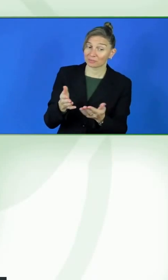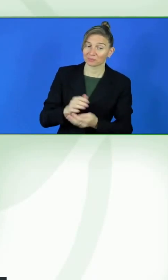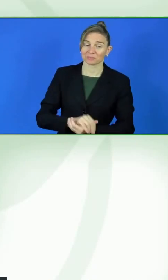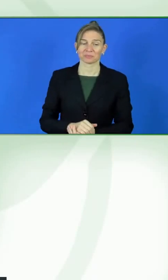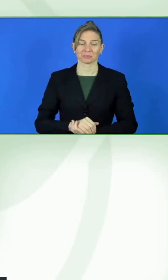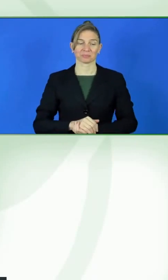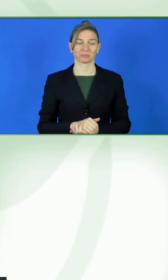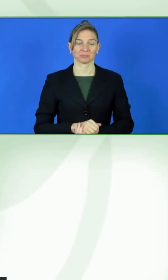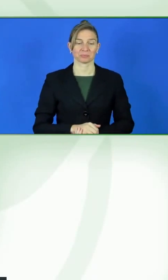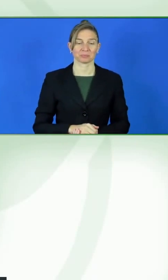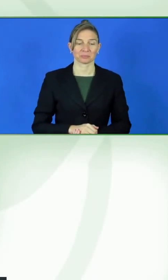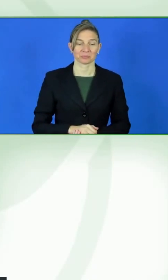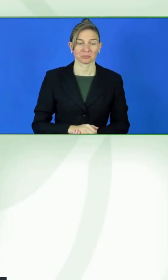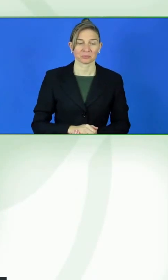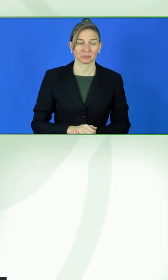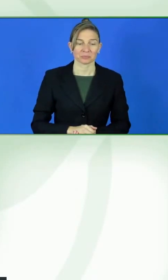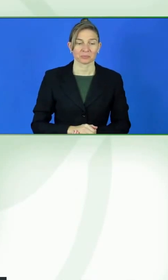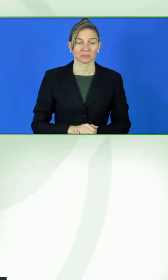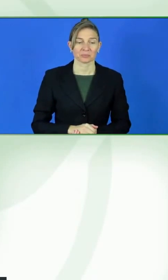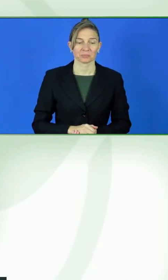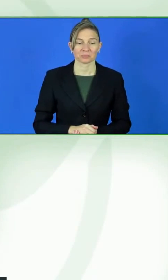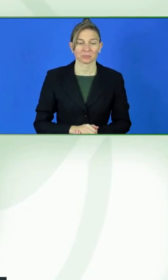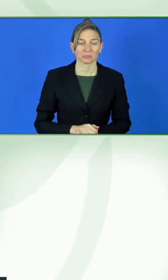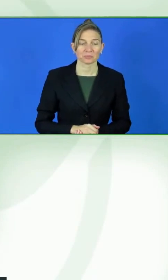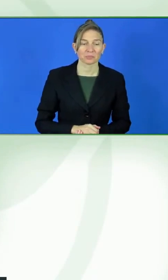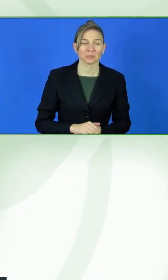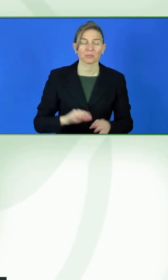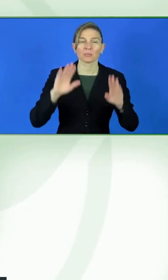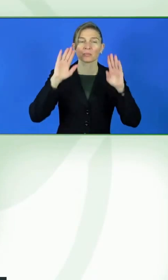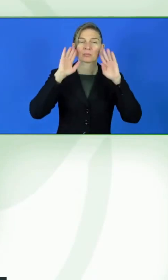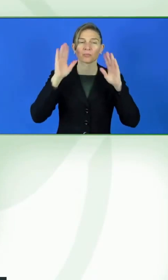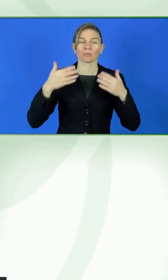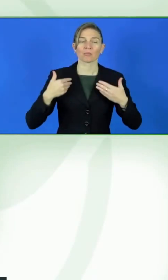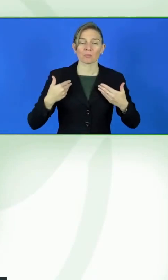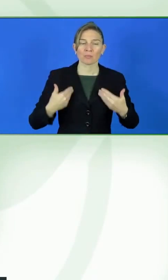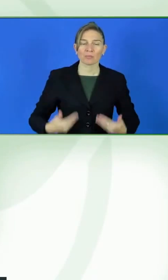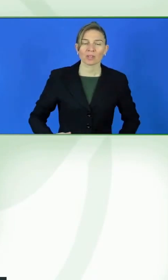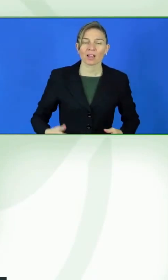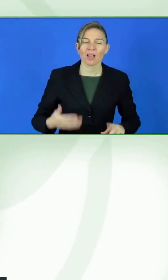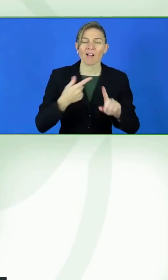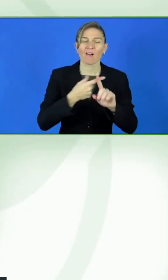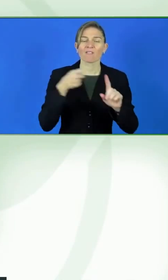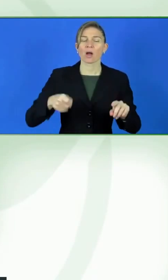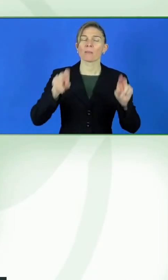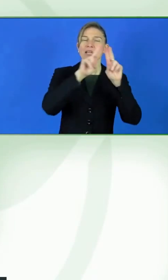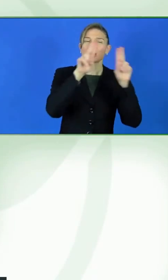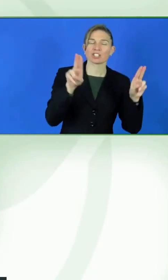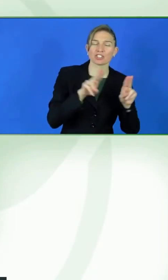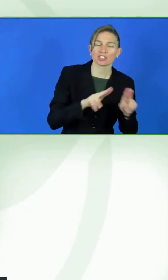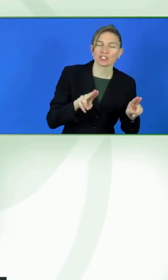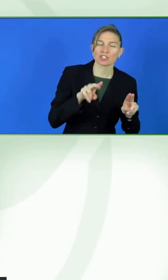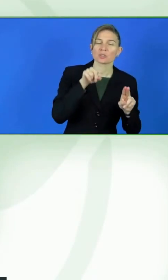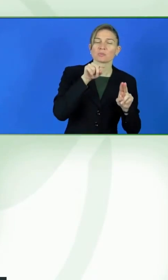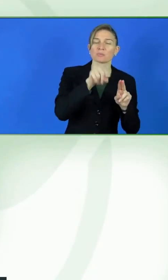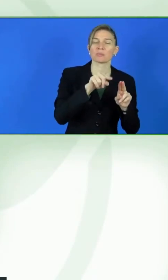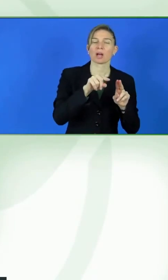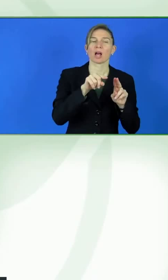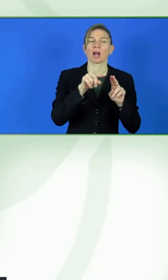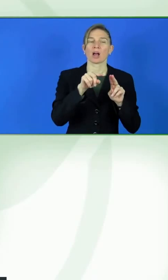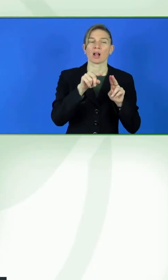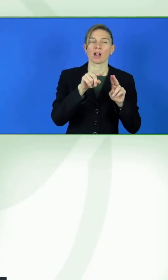Well, my name is Masahito Kawamori from the International Telecommunication Union. I'd like